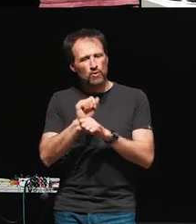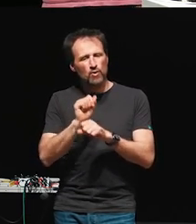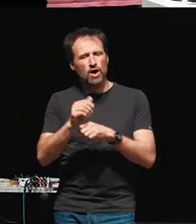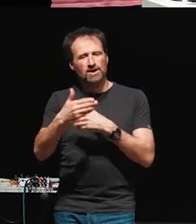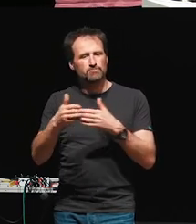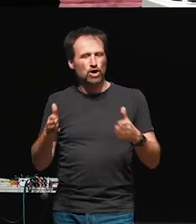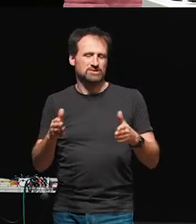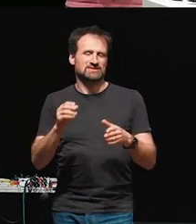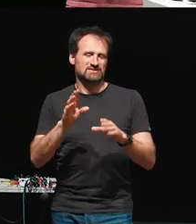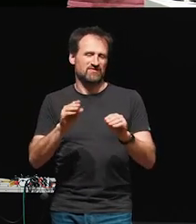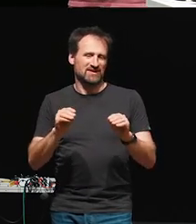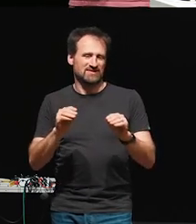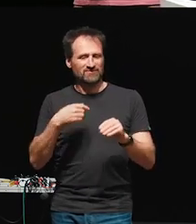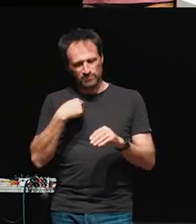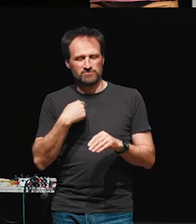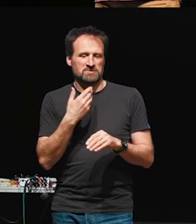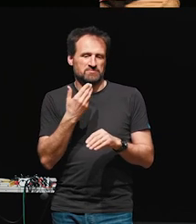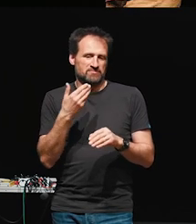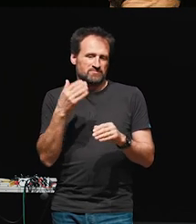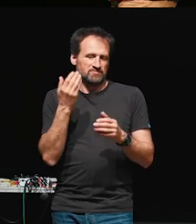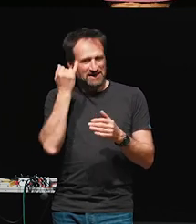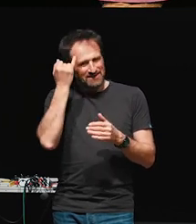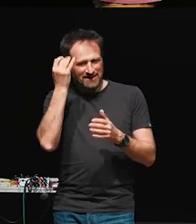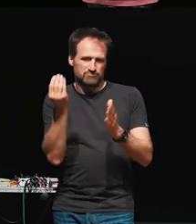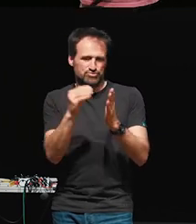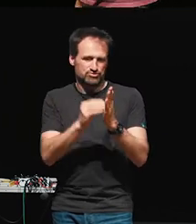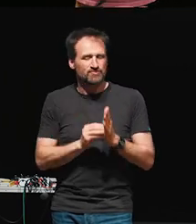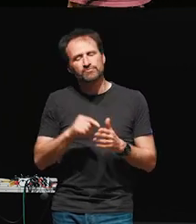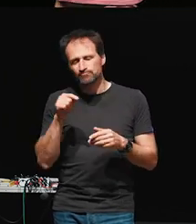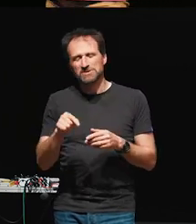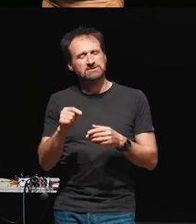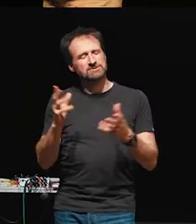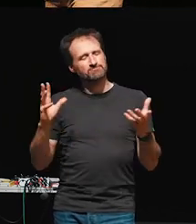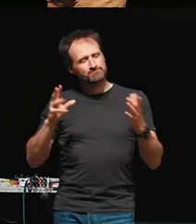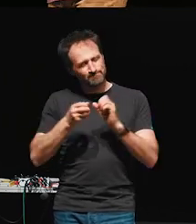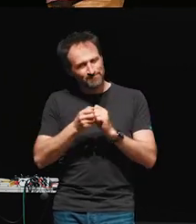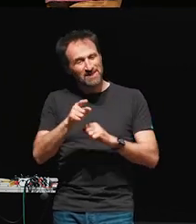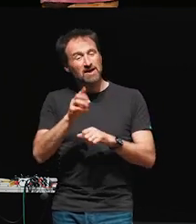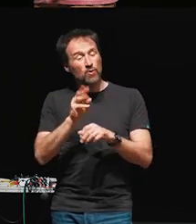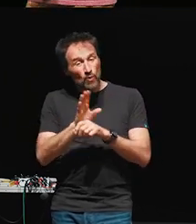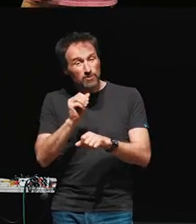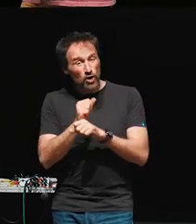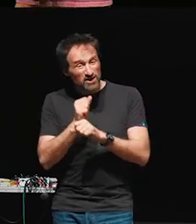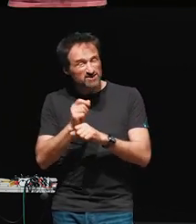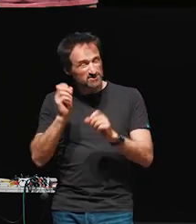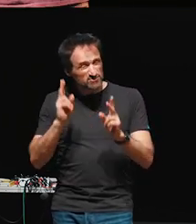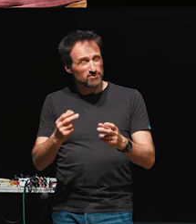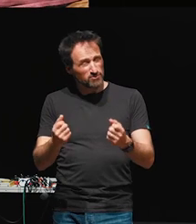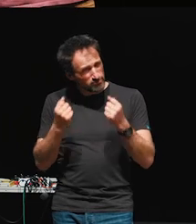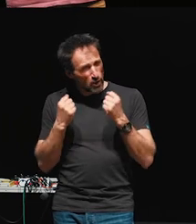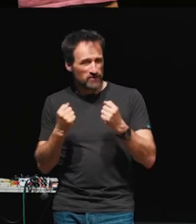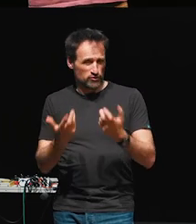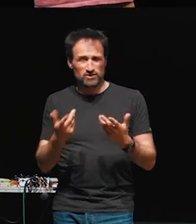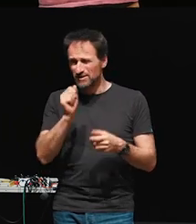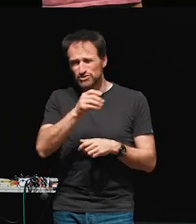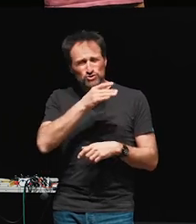So that brings us to the end of this talk. I hope by now you've seen that web workers are powerful. They enable us to do some really incredible things. They let us get so